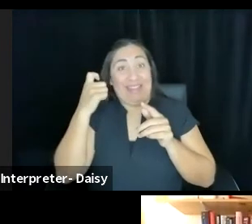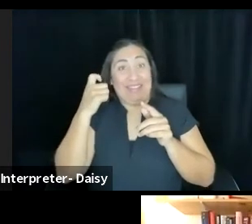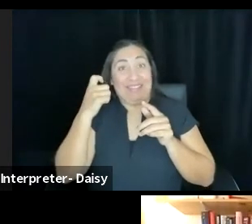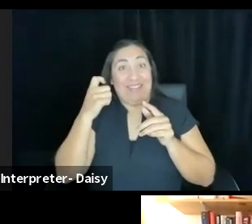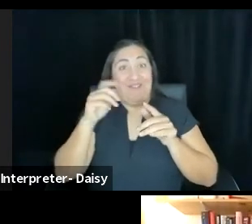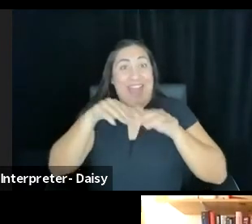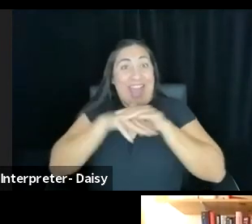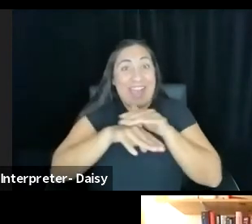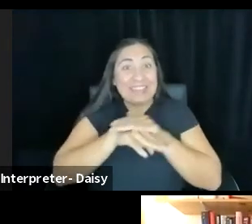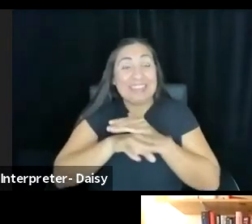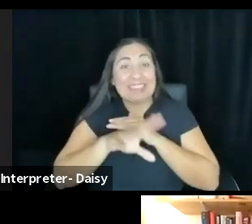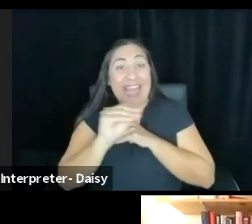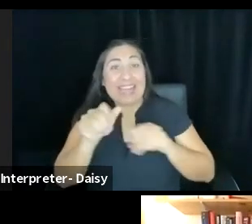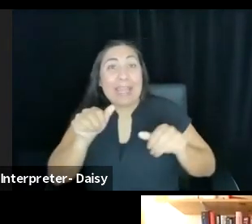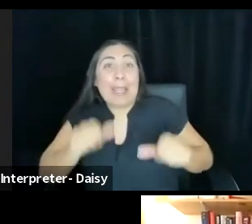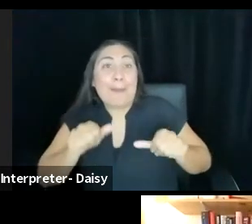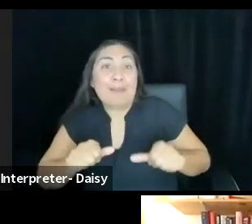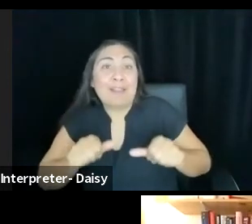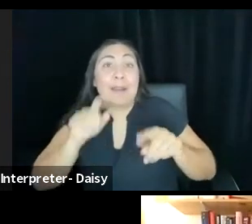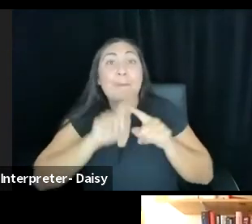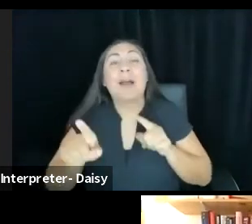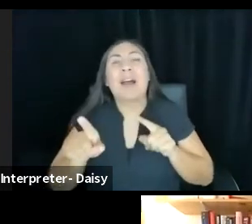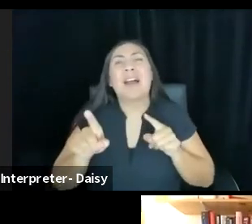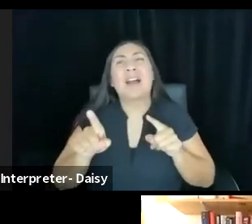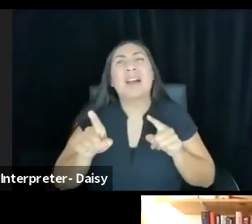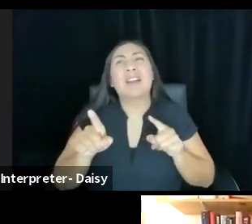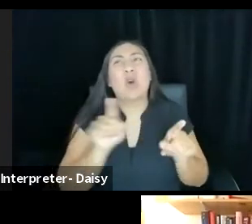feels like it's a real opportunity to have,